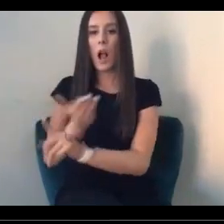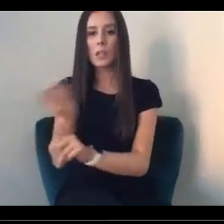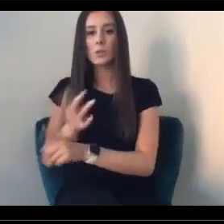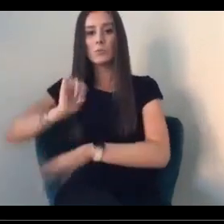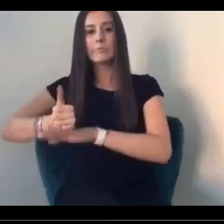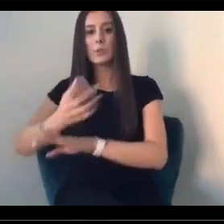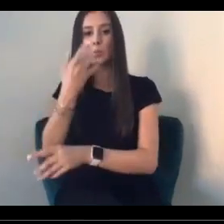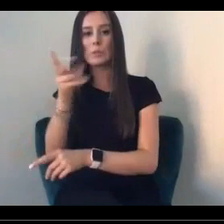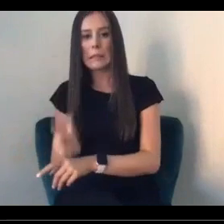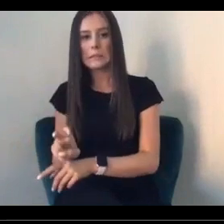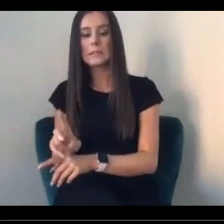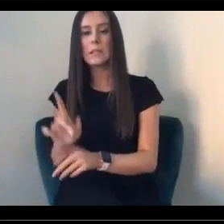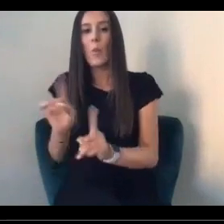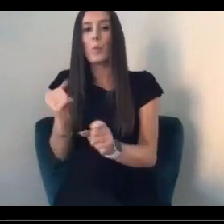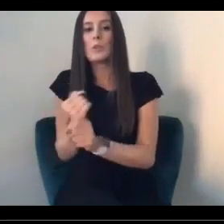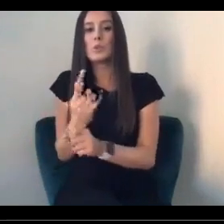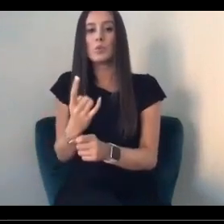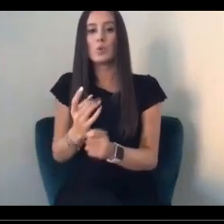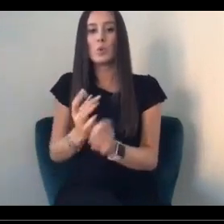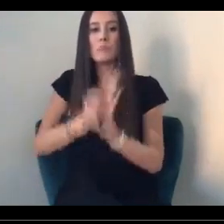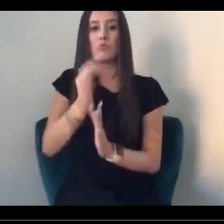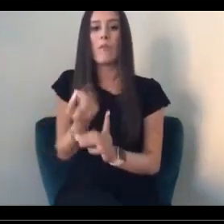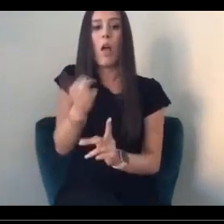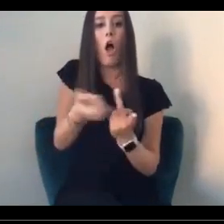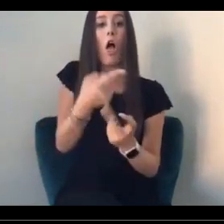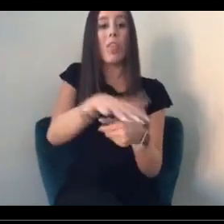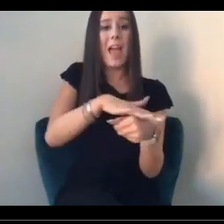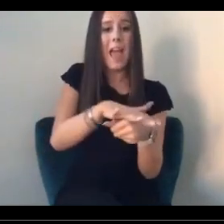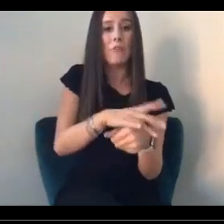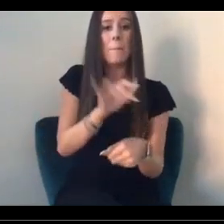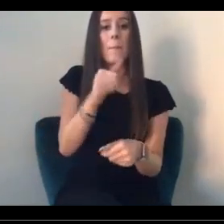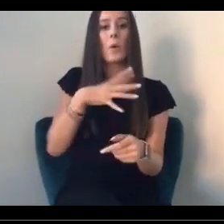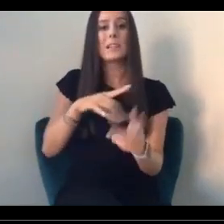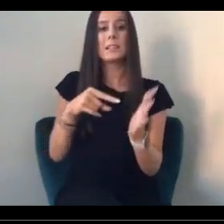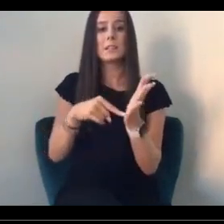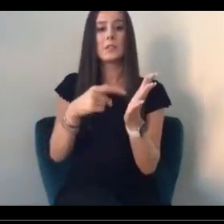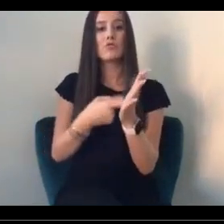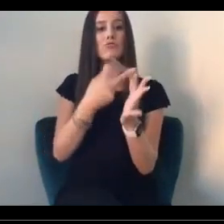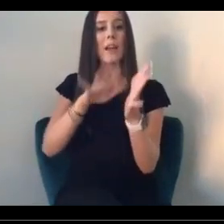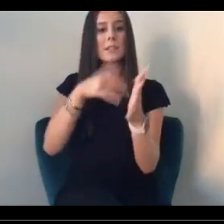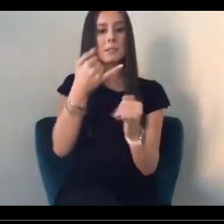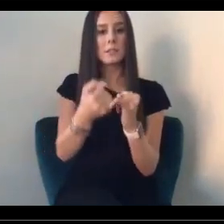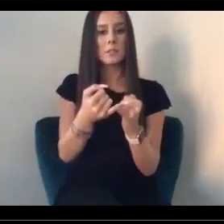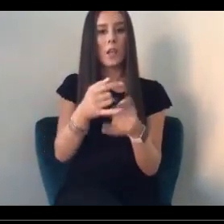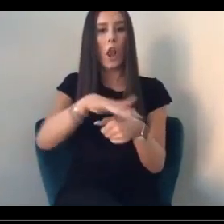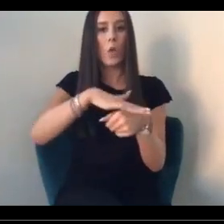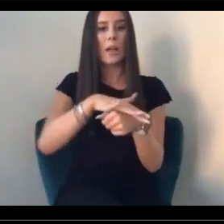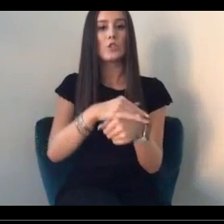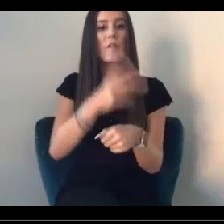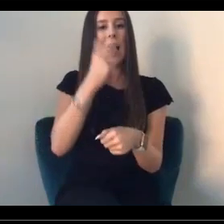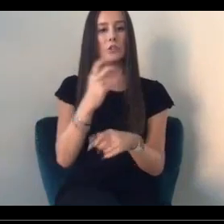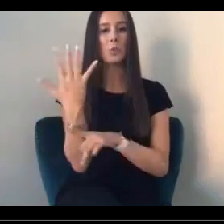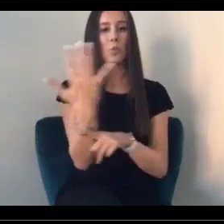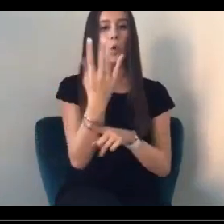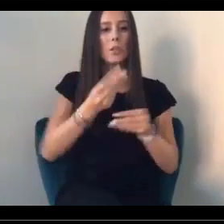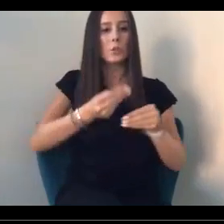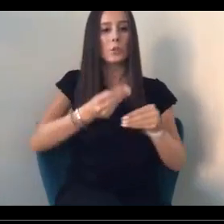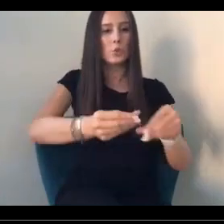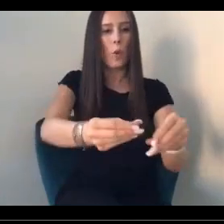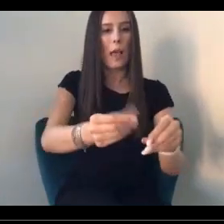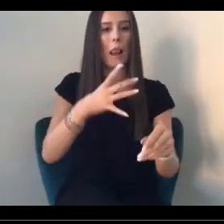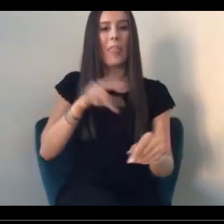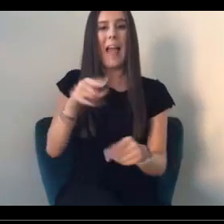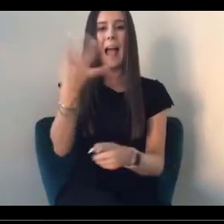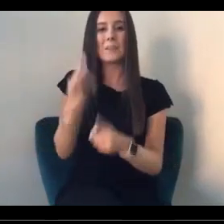measures we're looking at include the translocation of ancient woodland soils, which is really quite a complex thing to